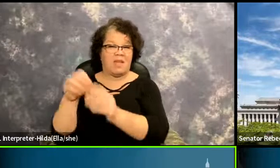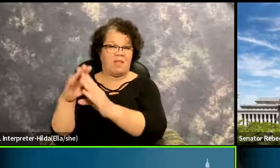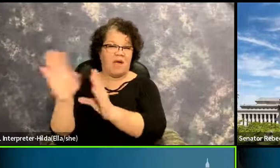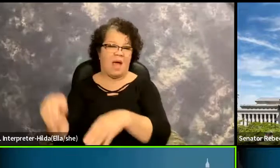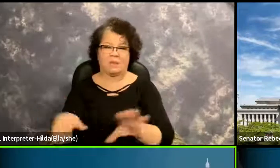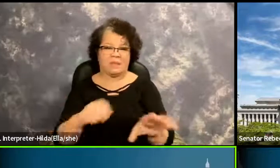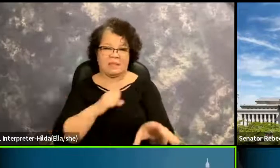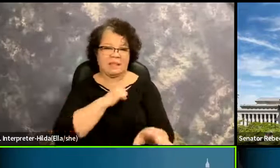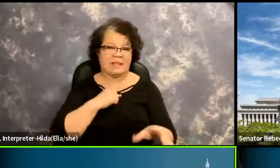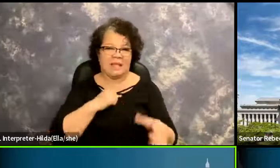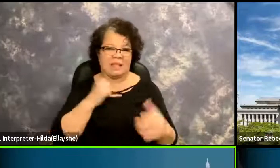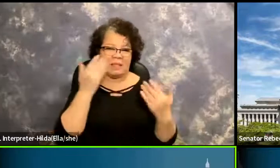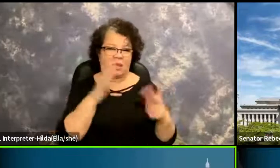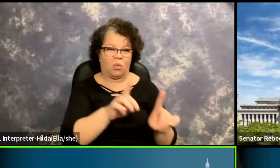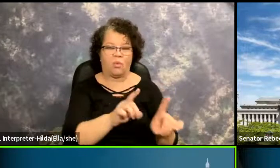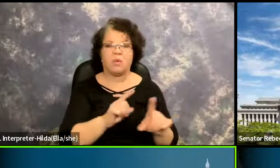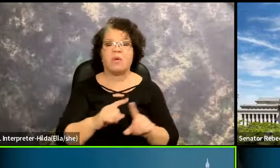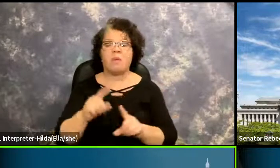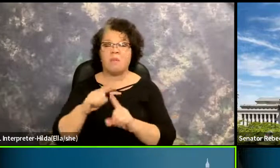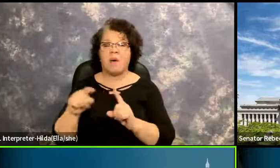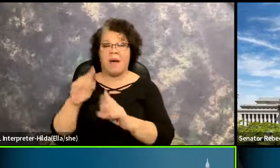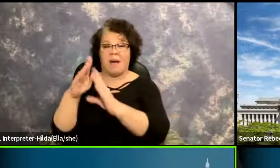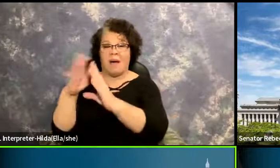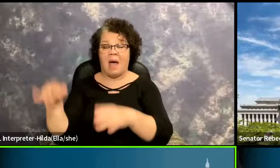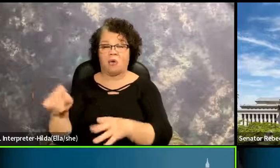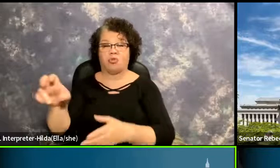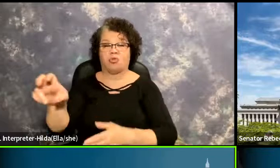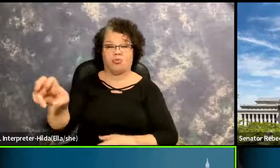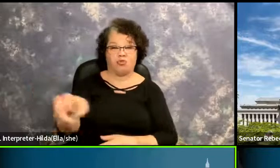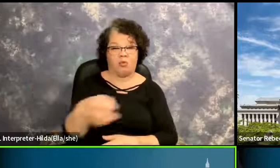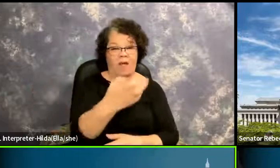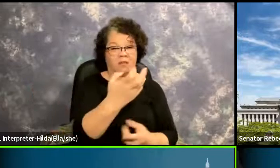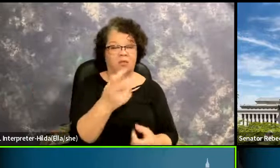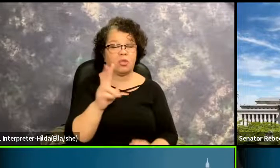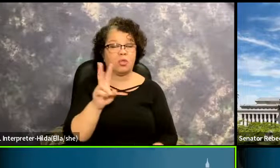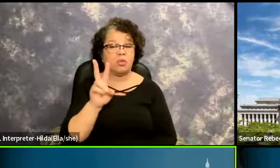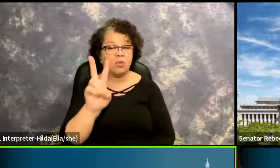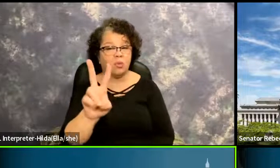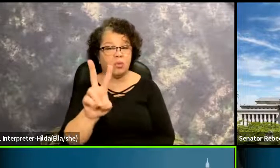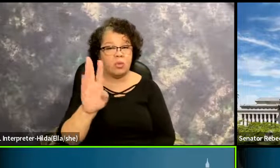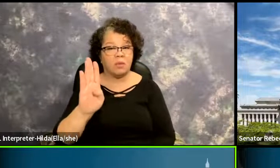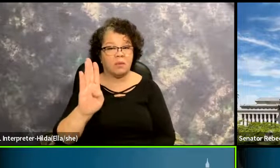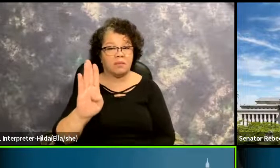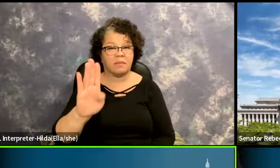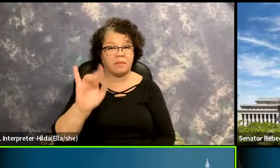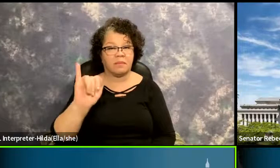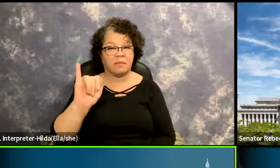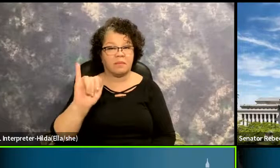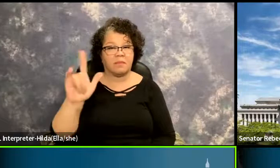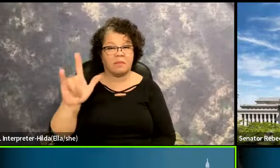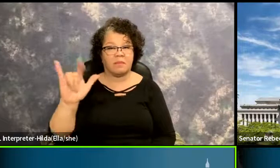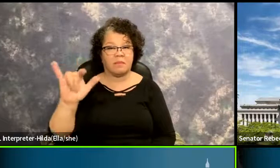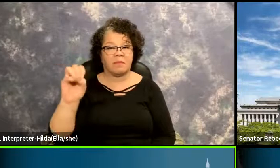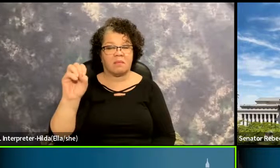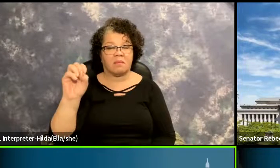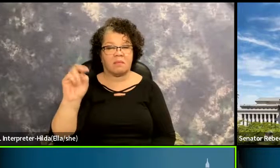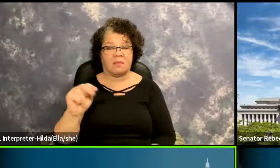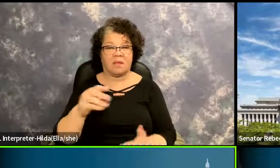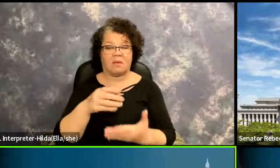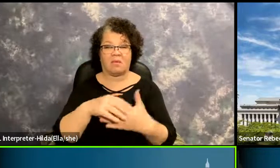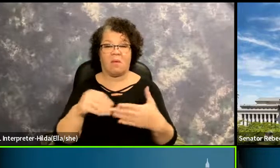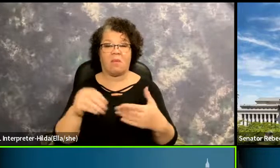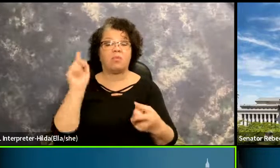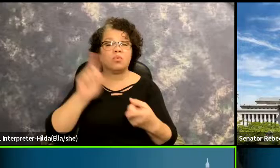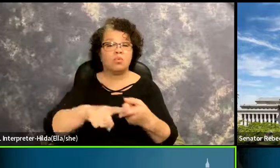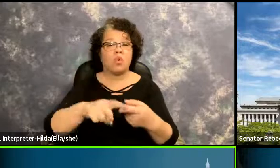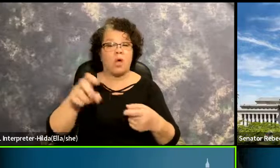but the House transferred $2 billion to the transportation budget.